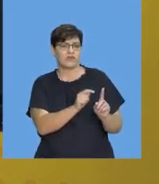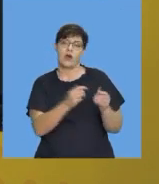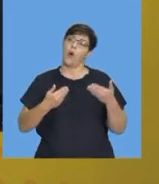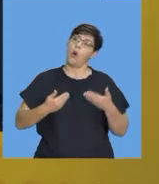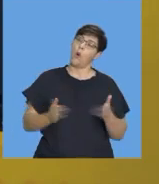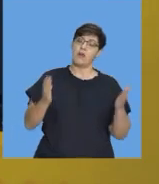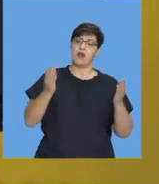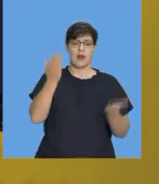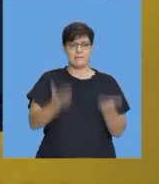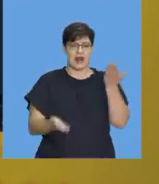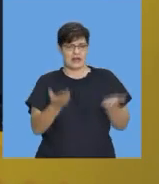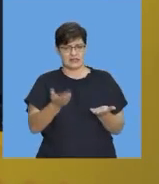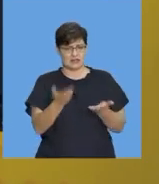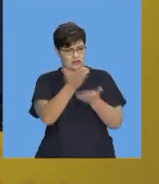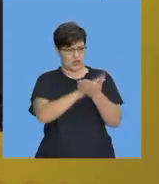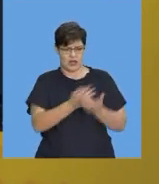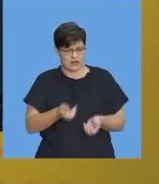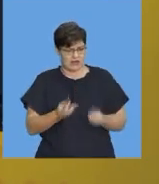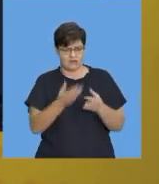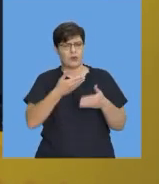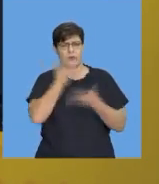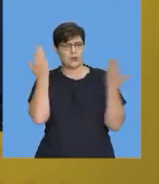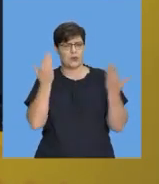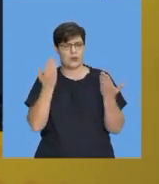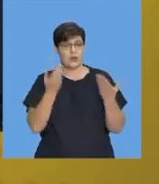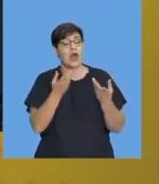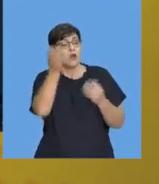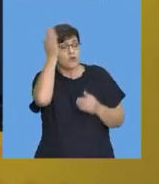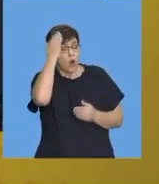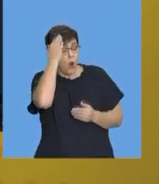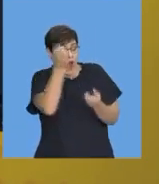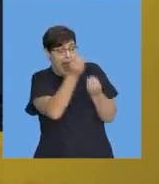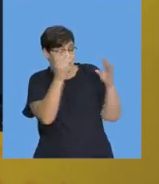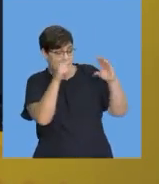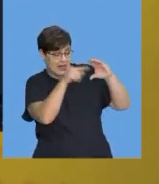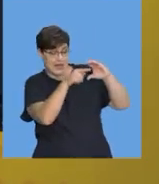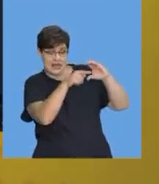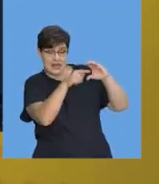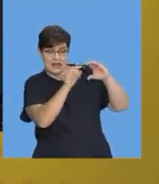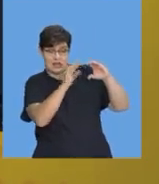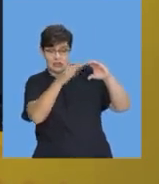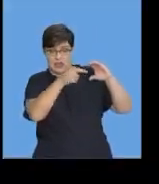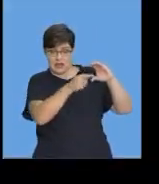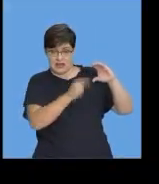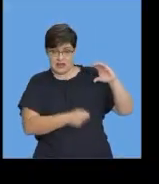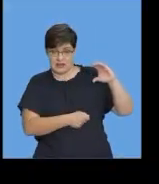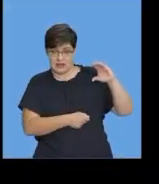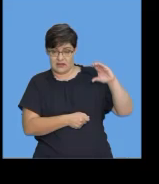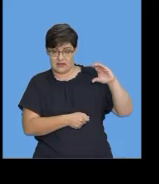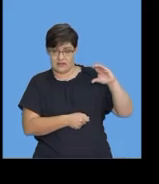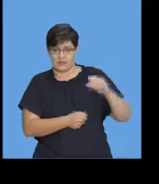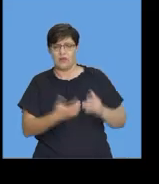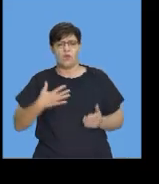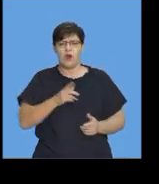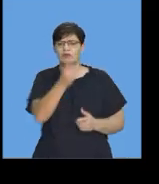given the opening balance of your shares. You have the number of shares. Okay, so this is what I want you to do now.